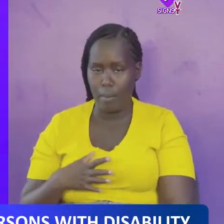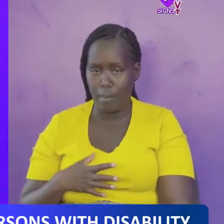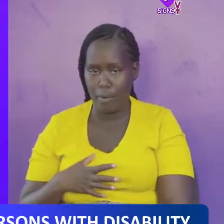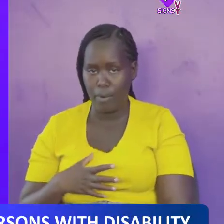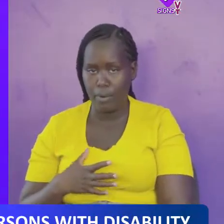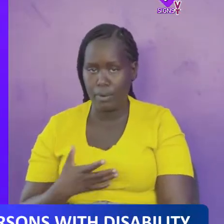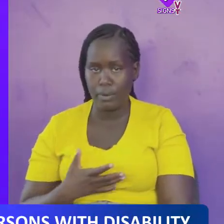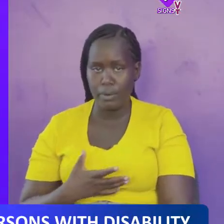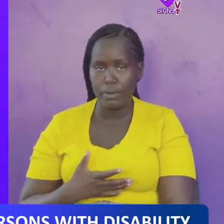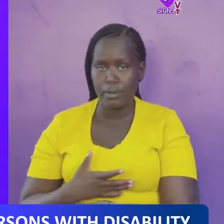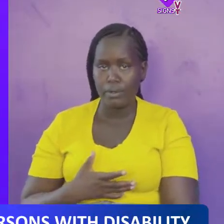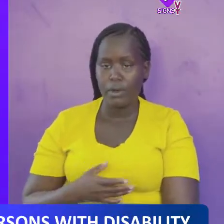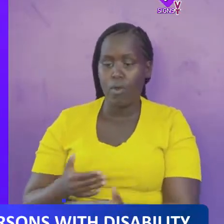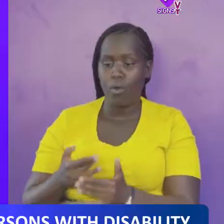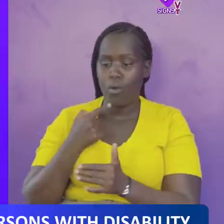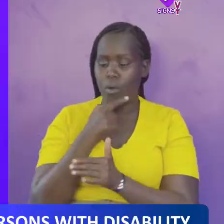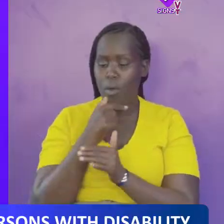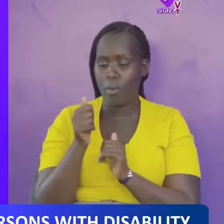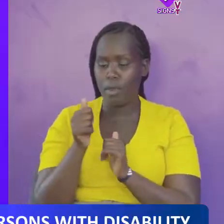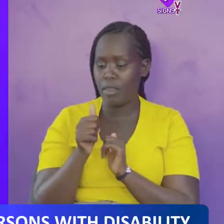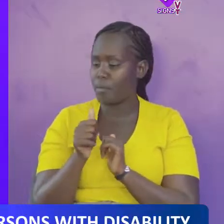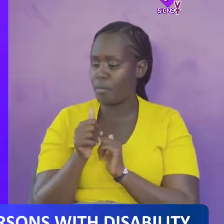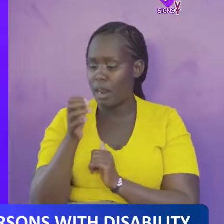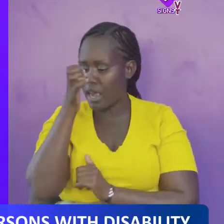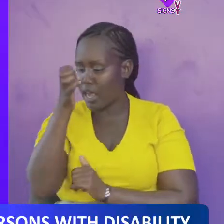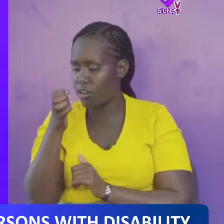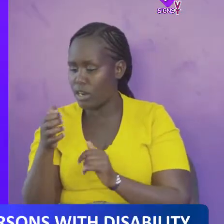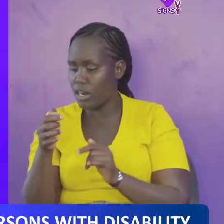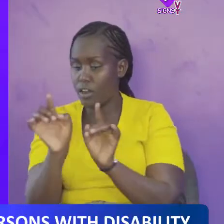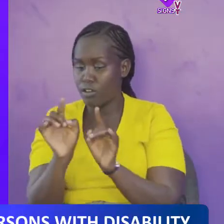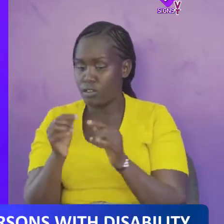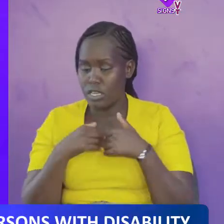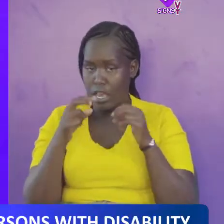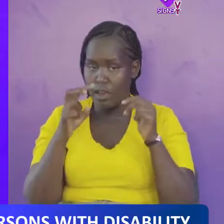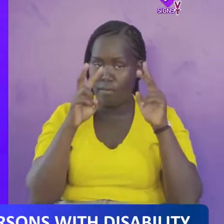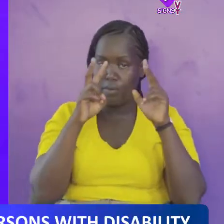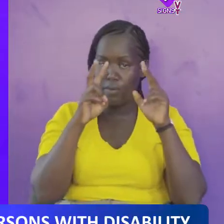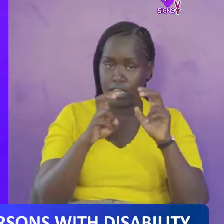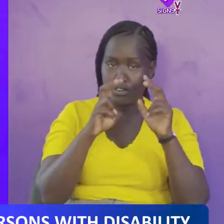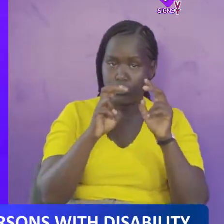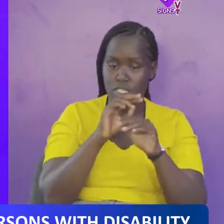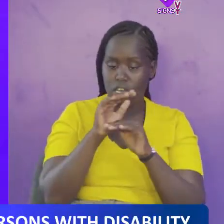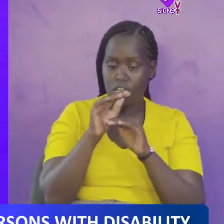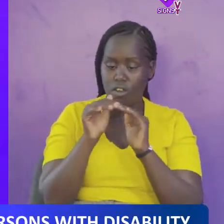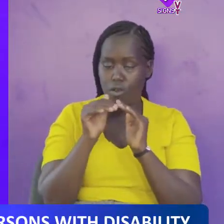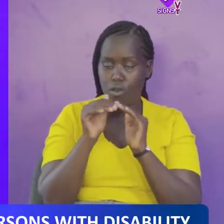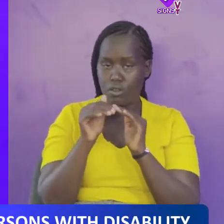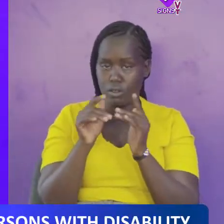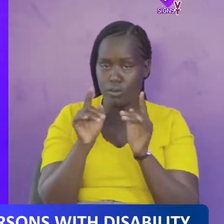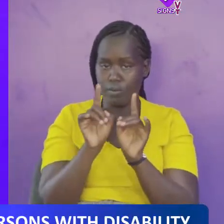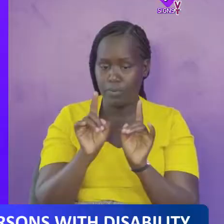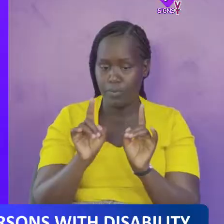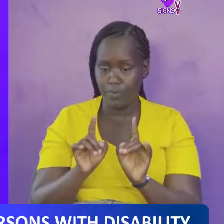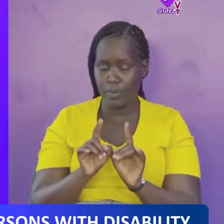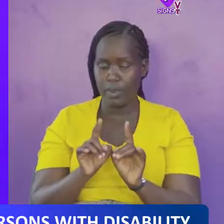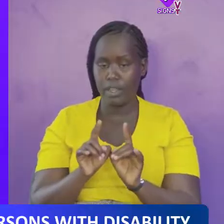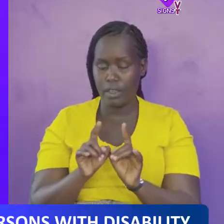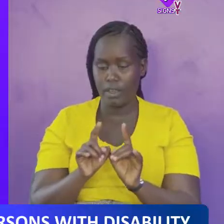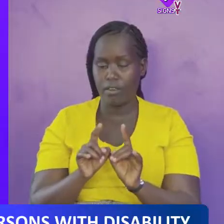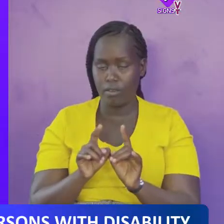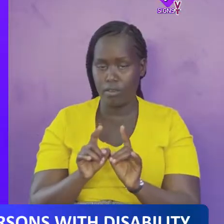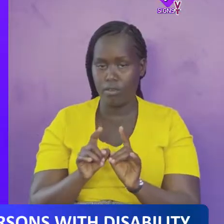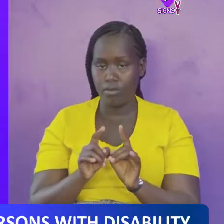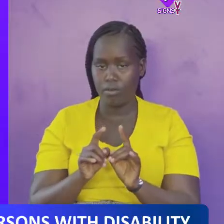to have also neglected. Okay. And they have issues. I know also old age also, comes with so many